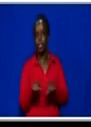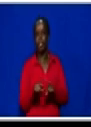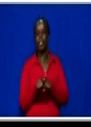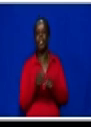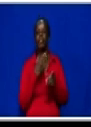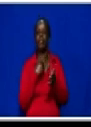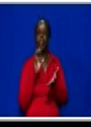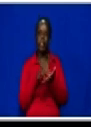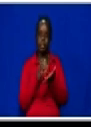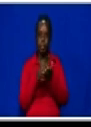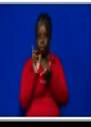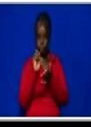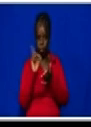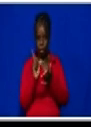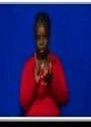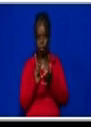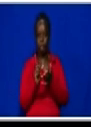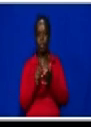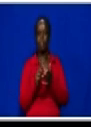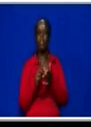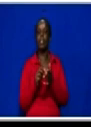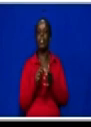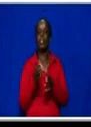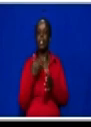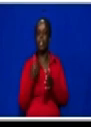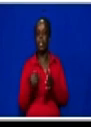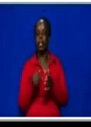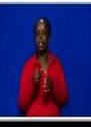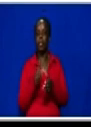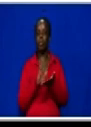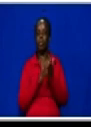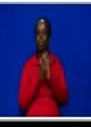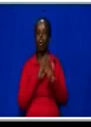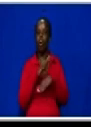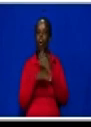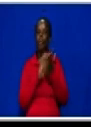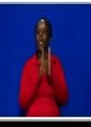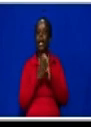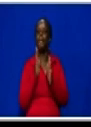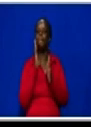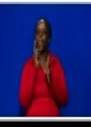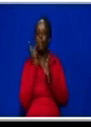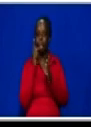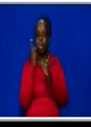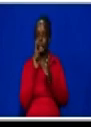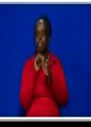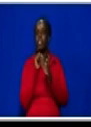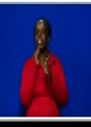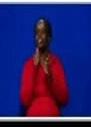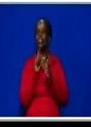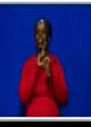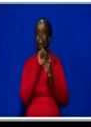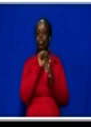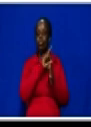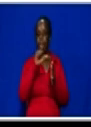a scenario whereby the offsprings will all be pink. So you realize neither of the alleles